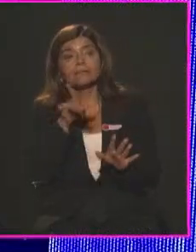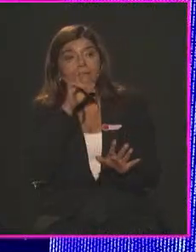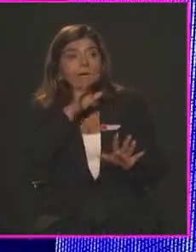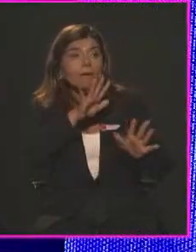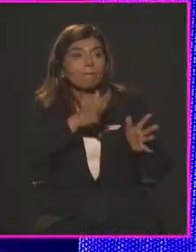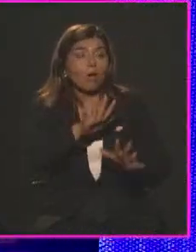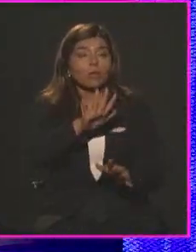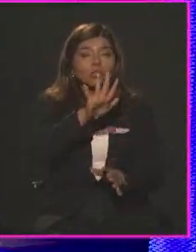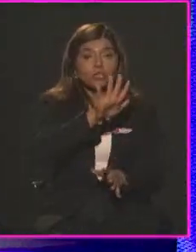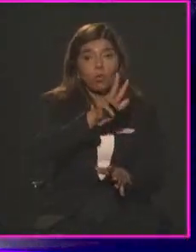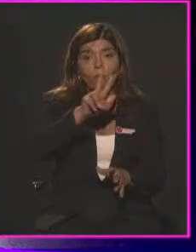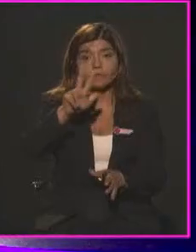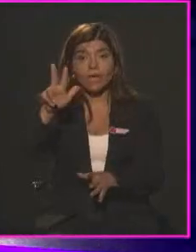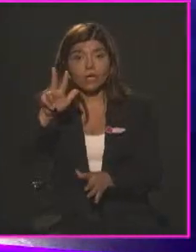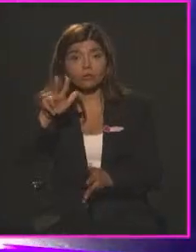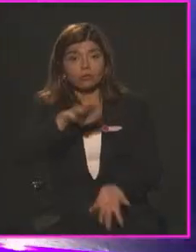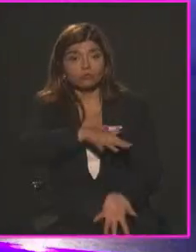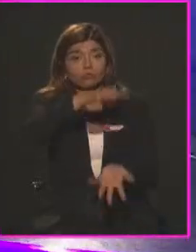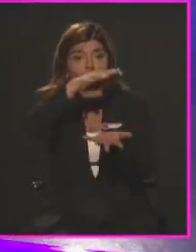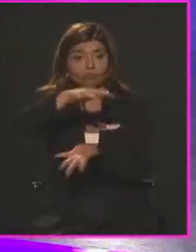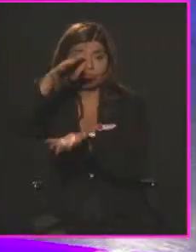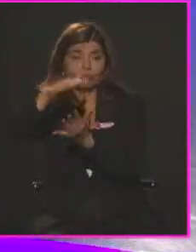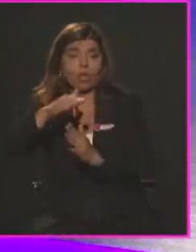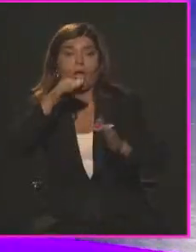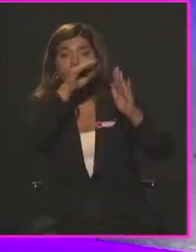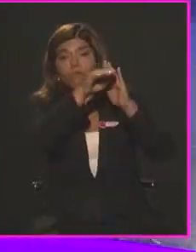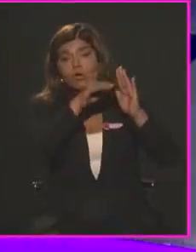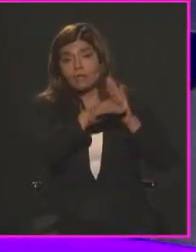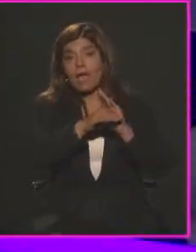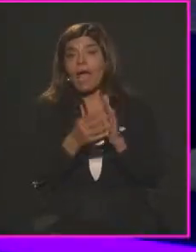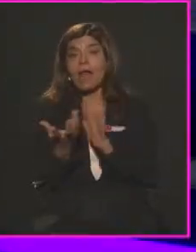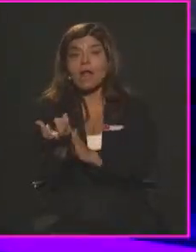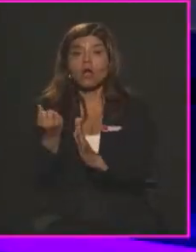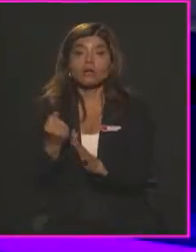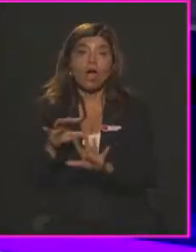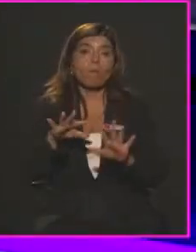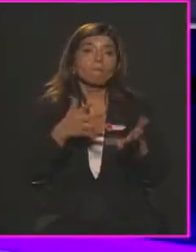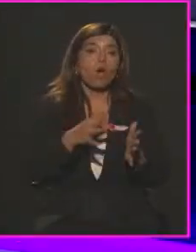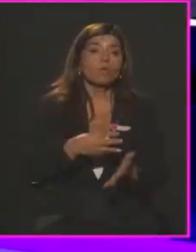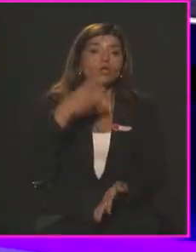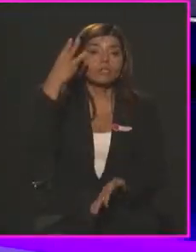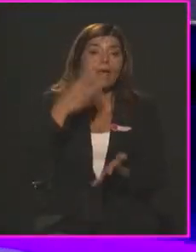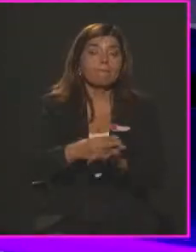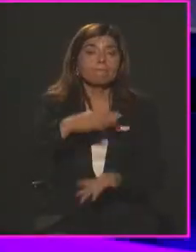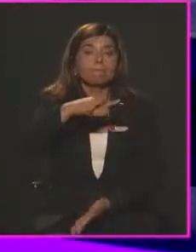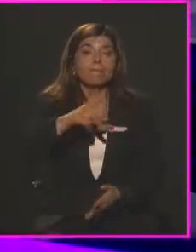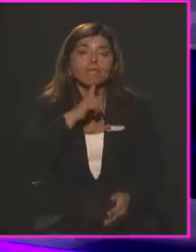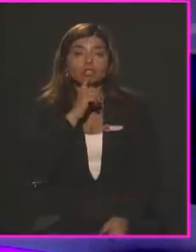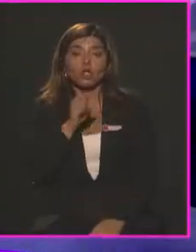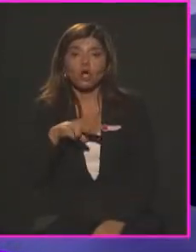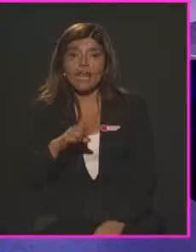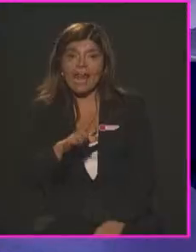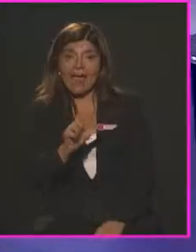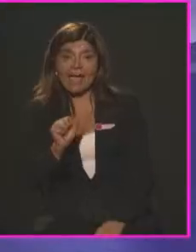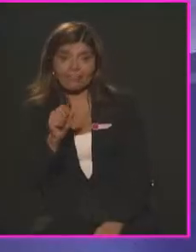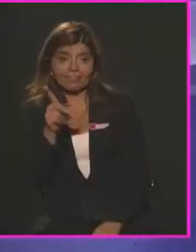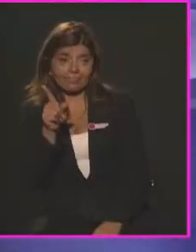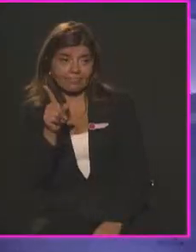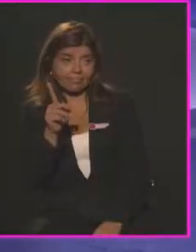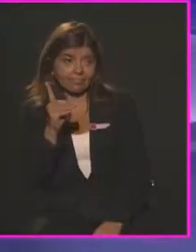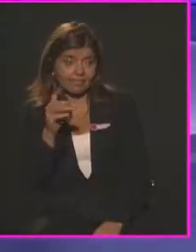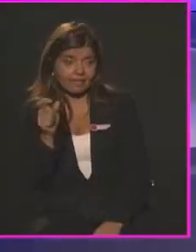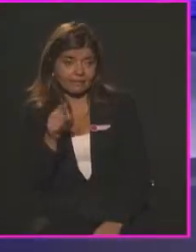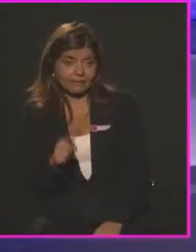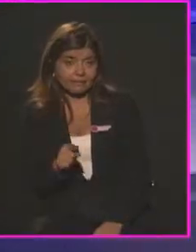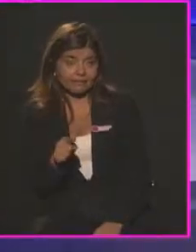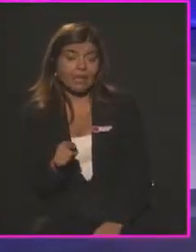now, and they've saved over 3,000 tons of food, and the farmers' incomes have gone up 60%.